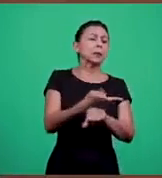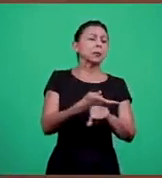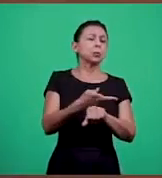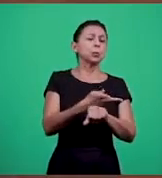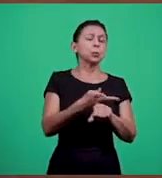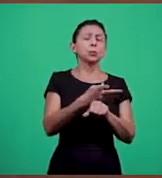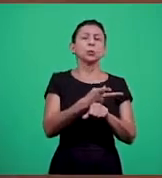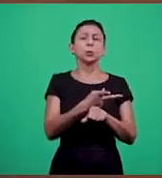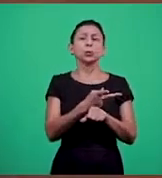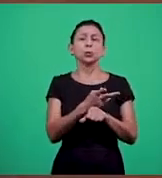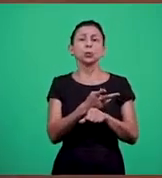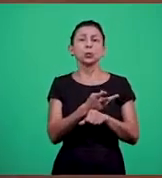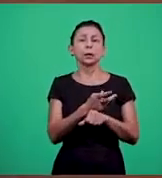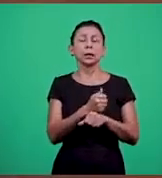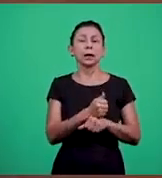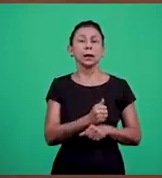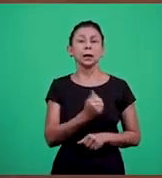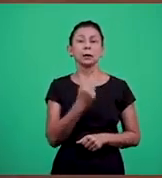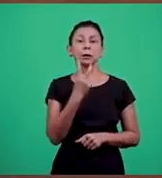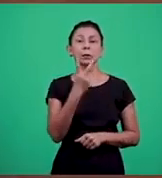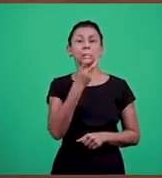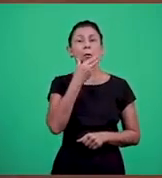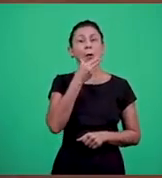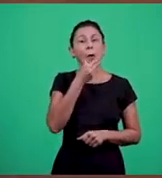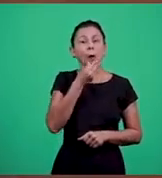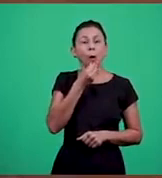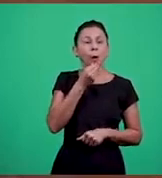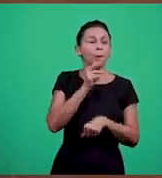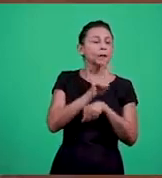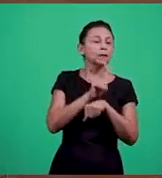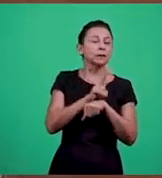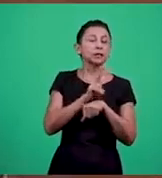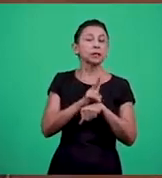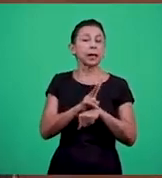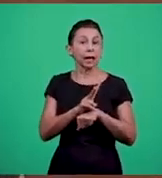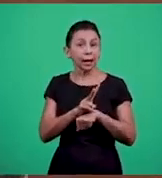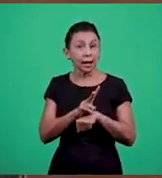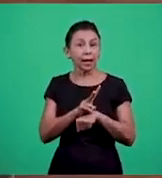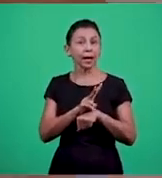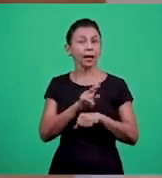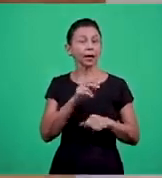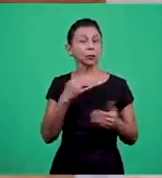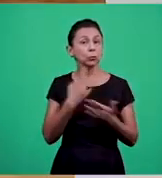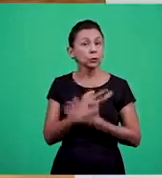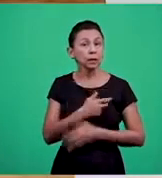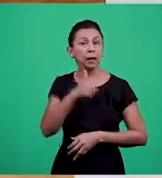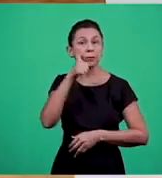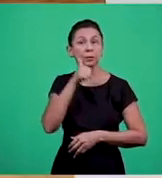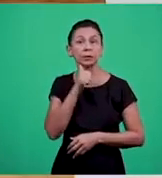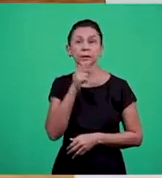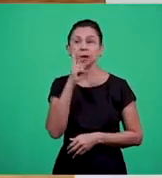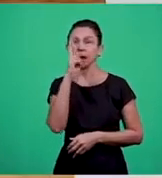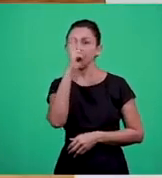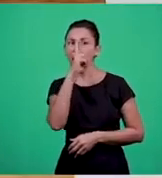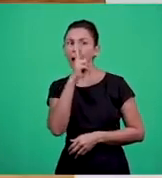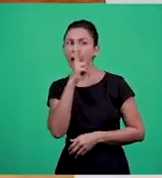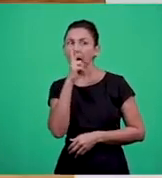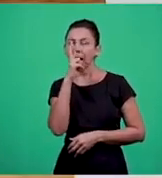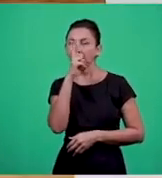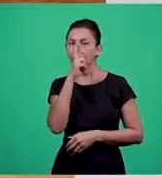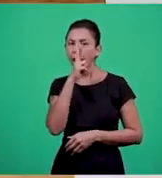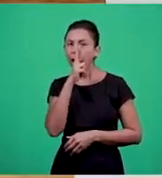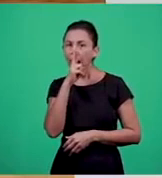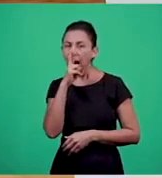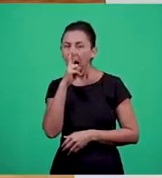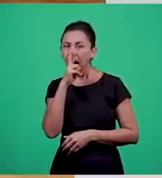of Jericho sent his soldiers to find out where the spies were. And do you know who hid the spies?